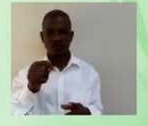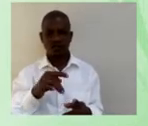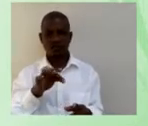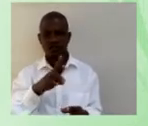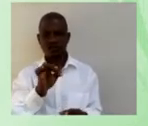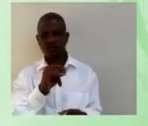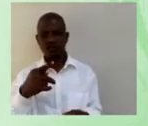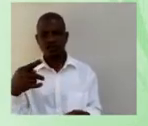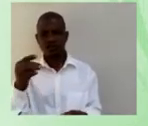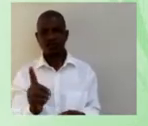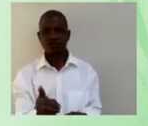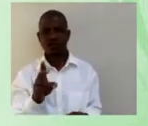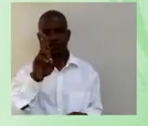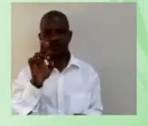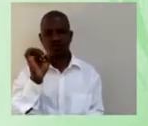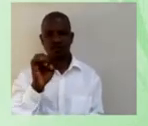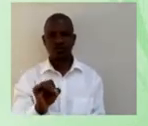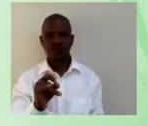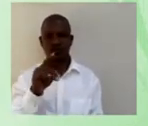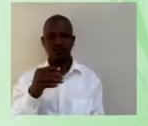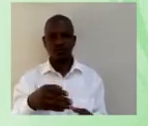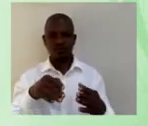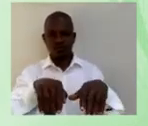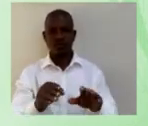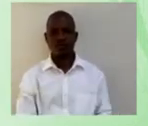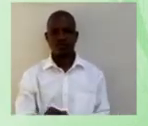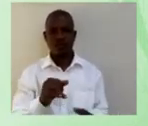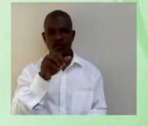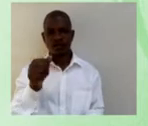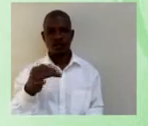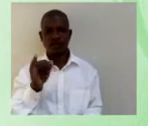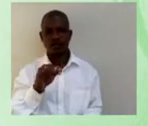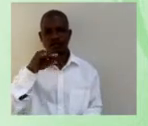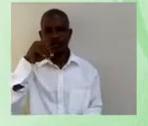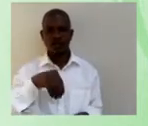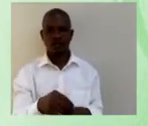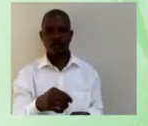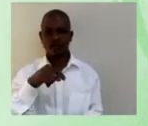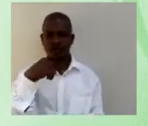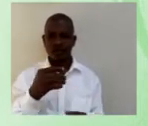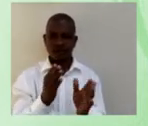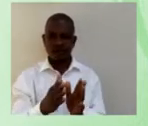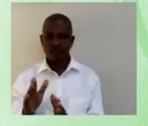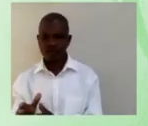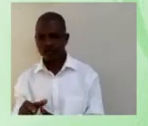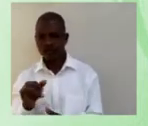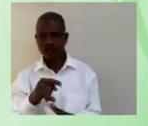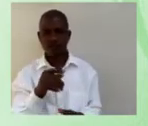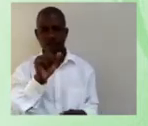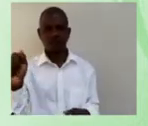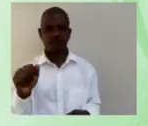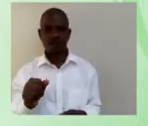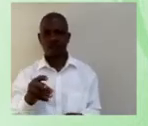thread, bread. U in berry. AI in set.